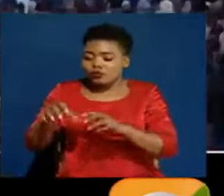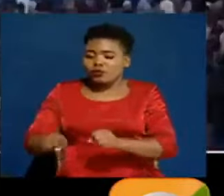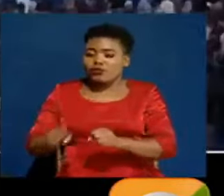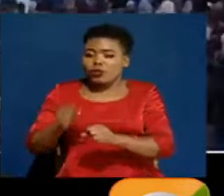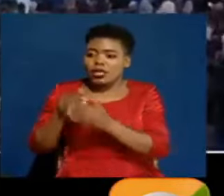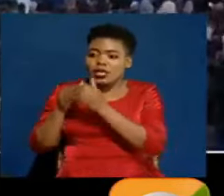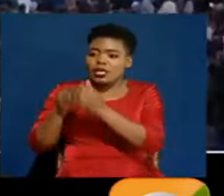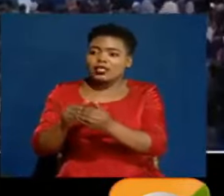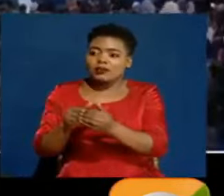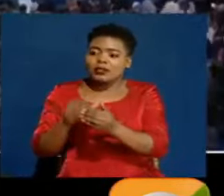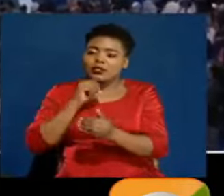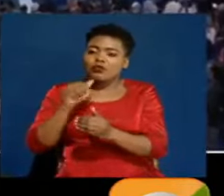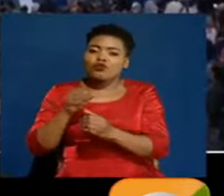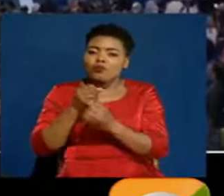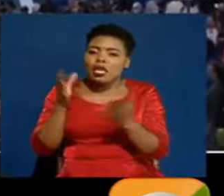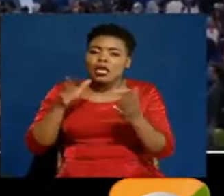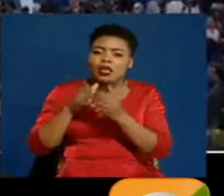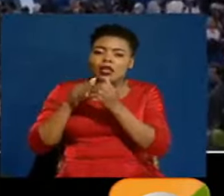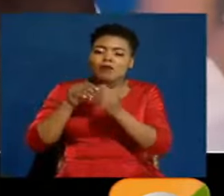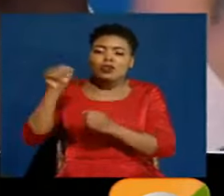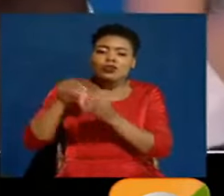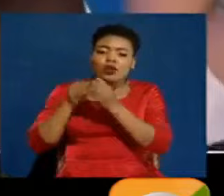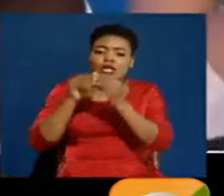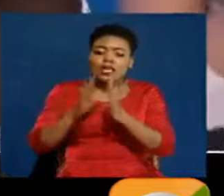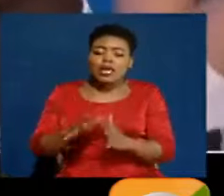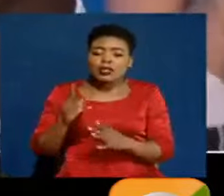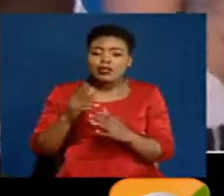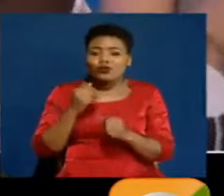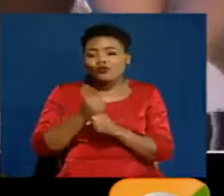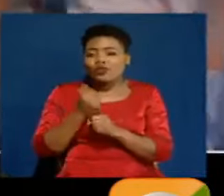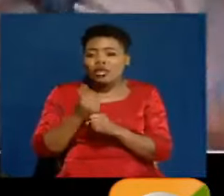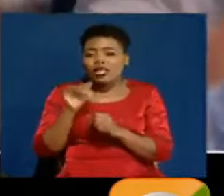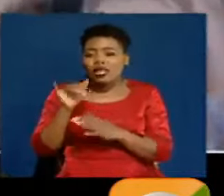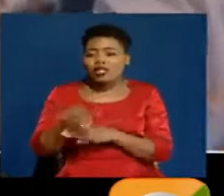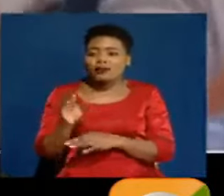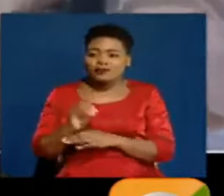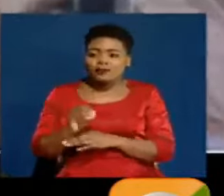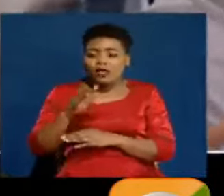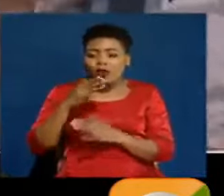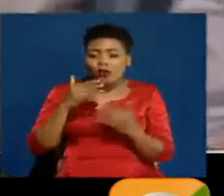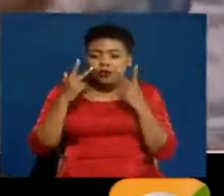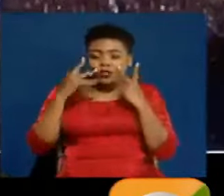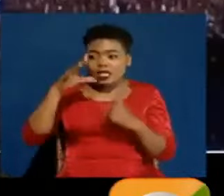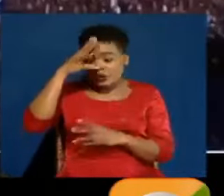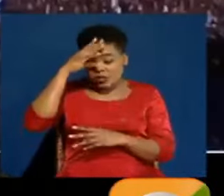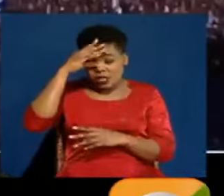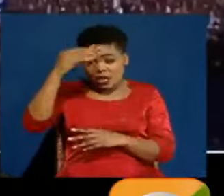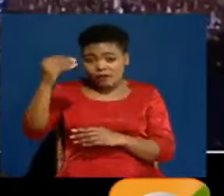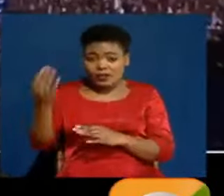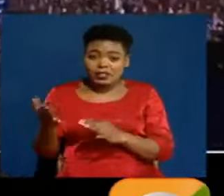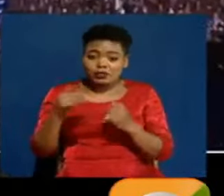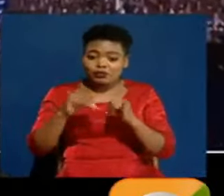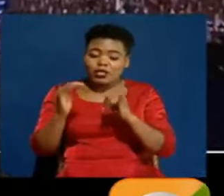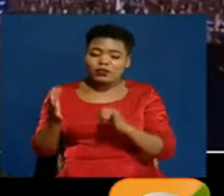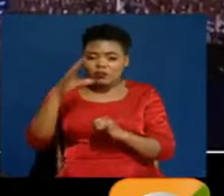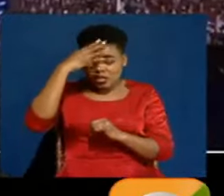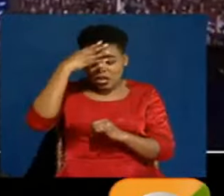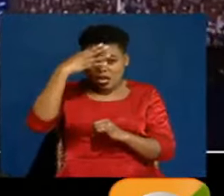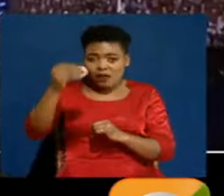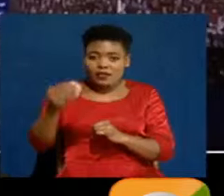It's not many political leaders who can do that. We can see Trump is trying to come back after being kicked out. He is trying to come